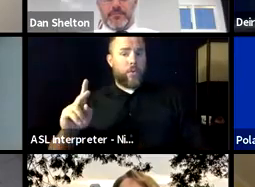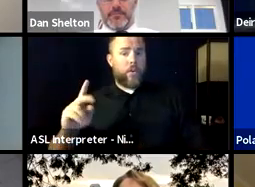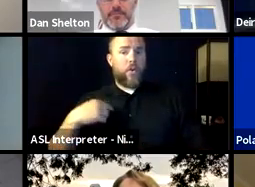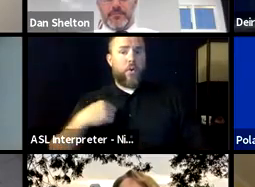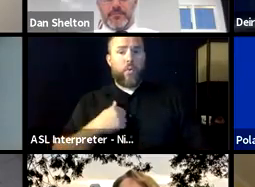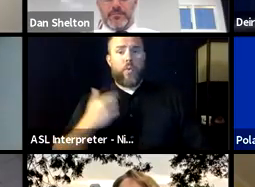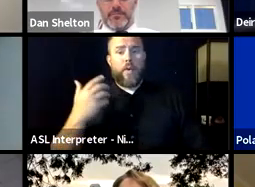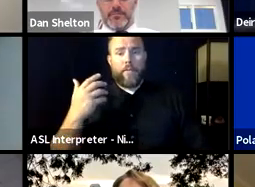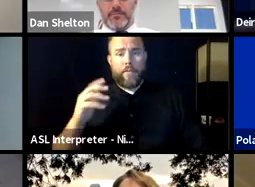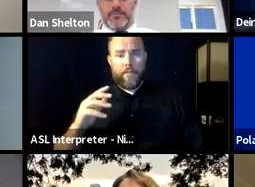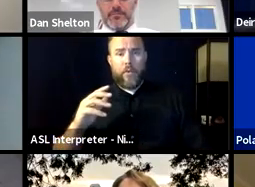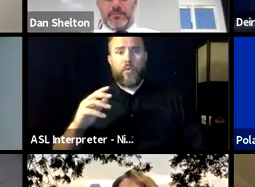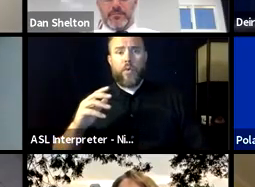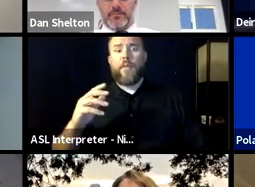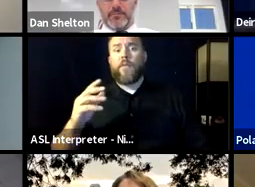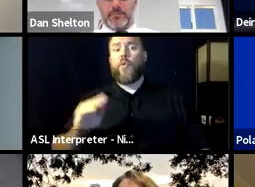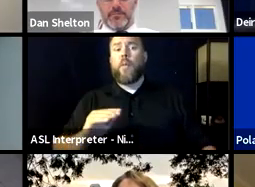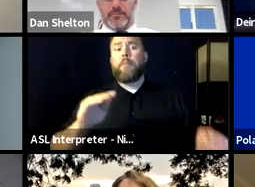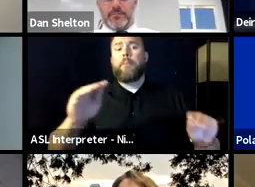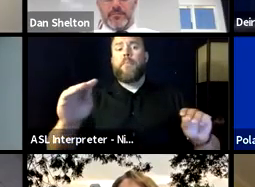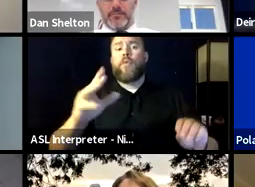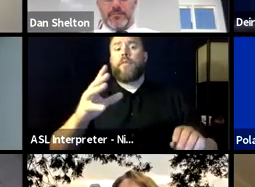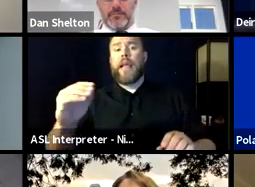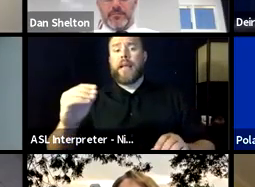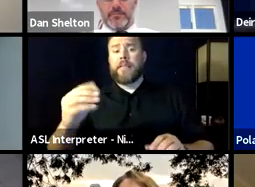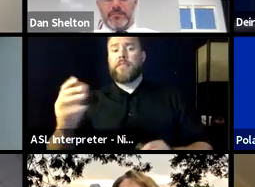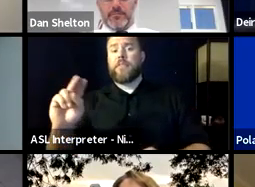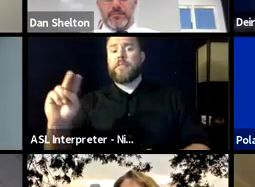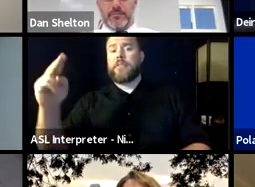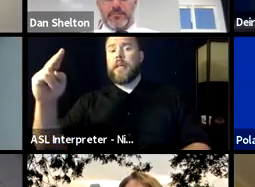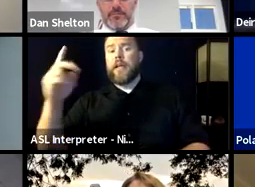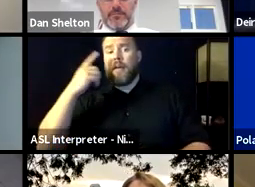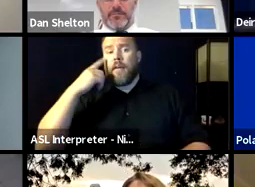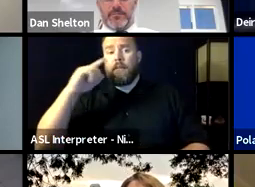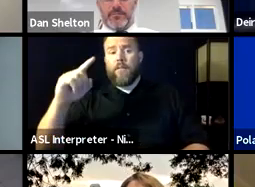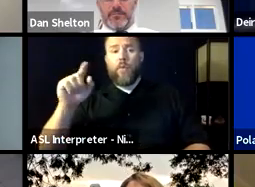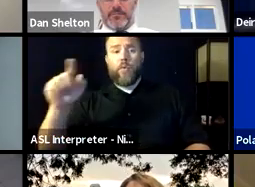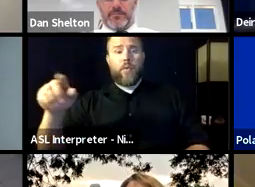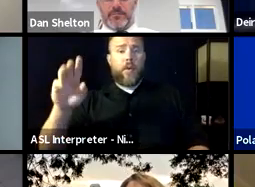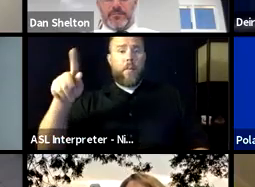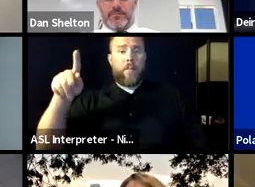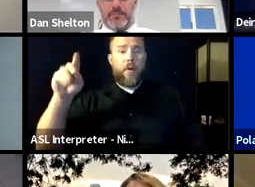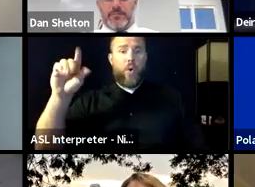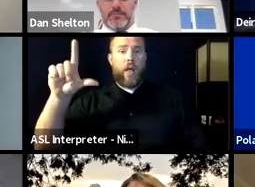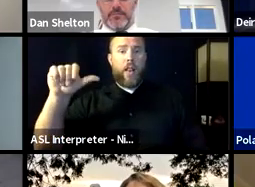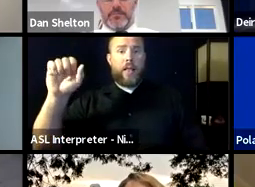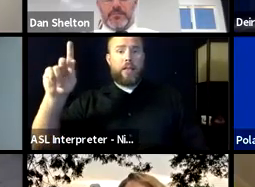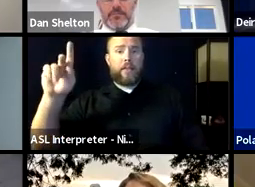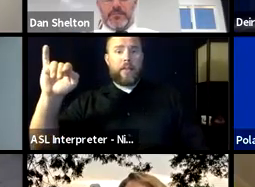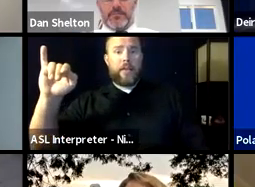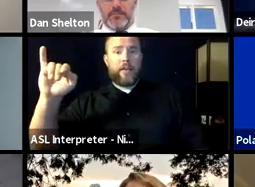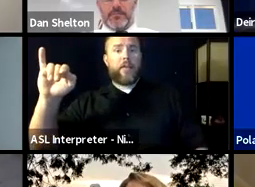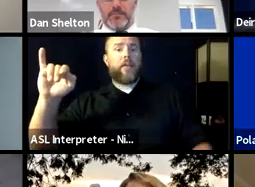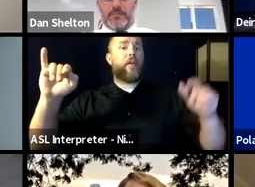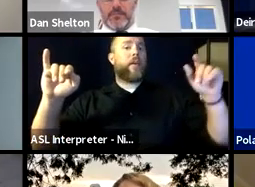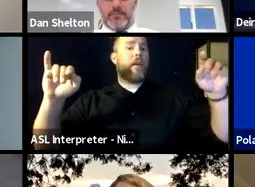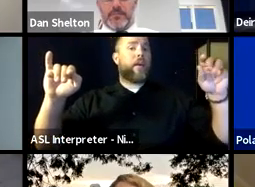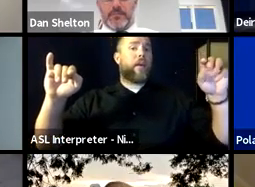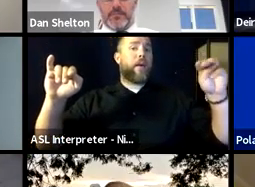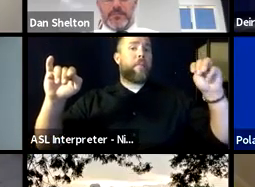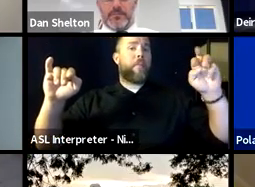seconded that Mr. Pulaski is the alternate for the legislative committee for Delaware School Boards Association. Mrs. Moriak is the alternate for